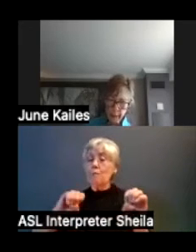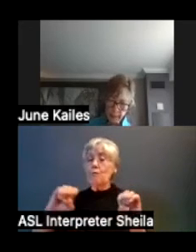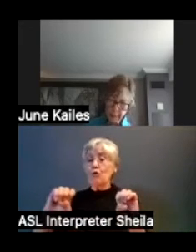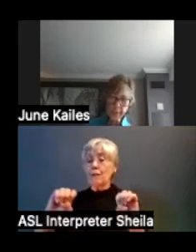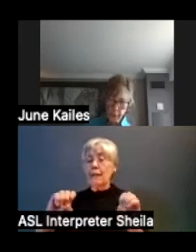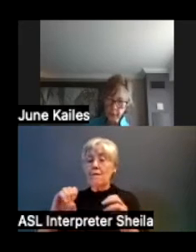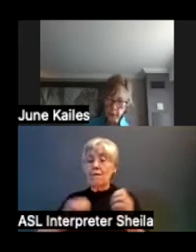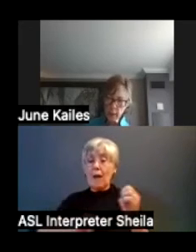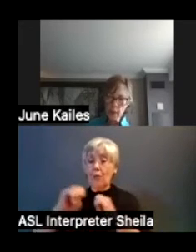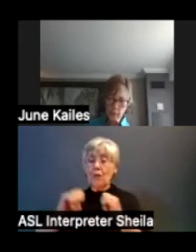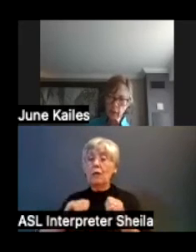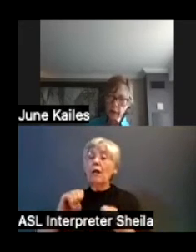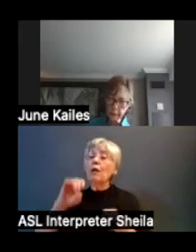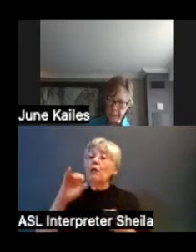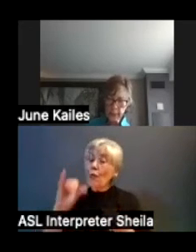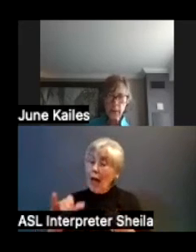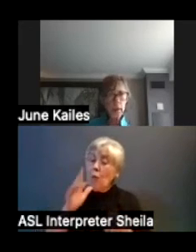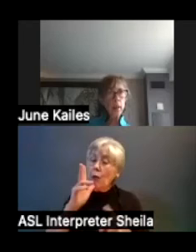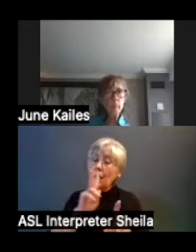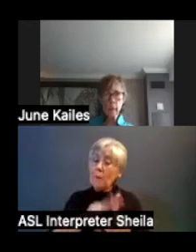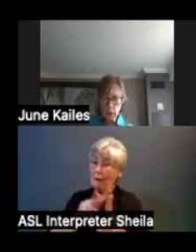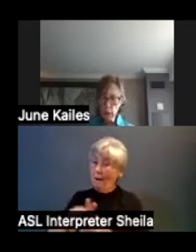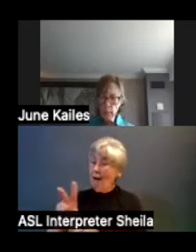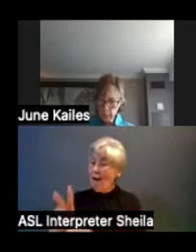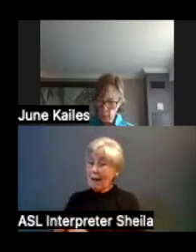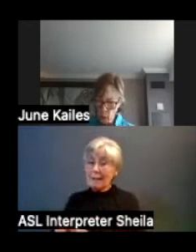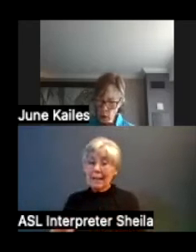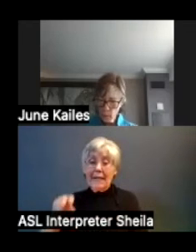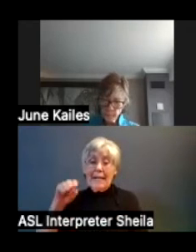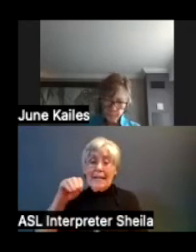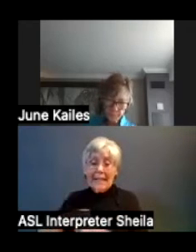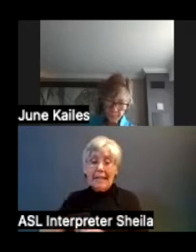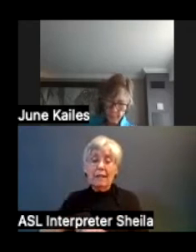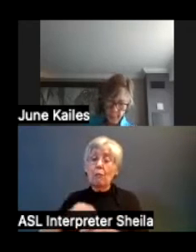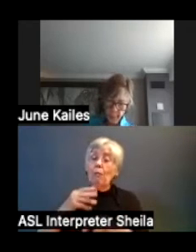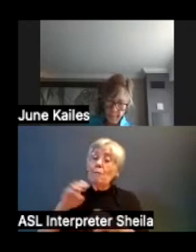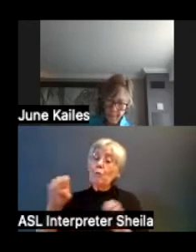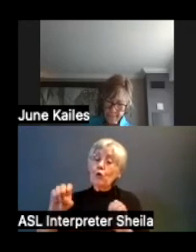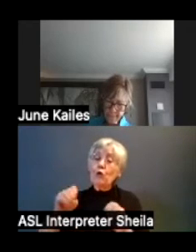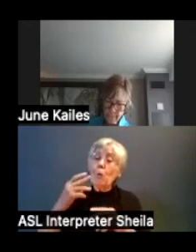applied in subsequent emergencies, midterm and long-term?